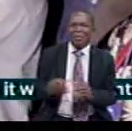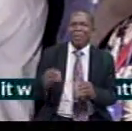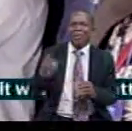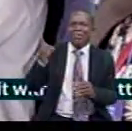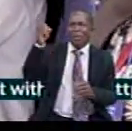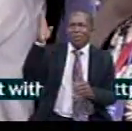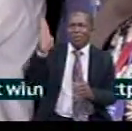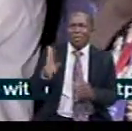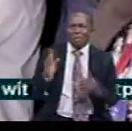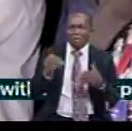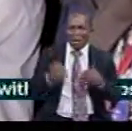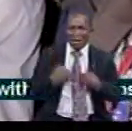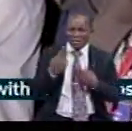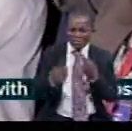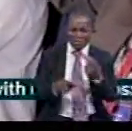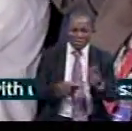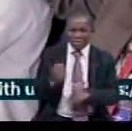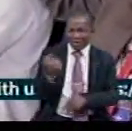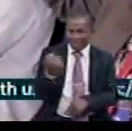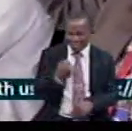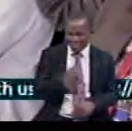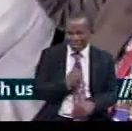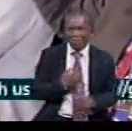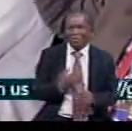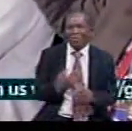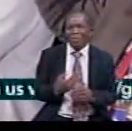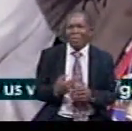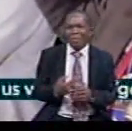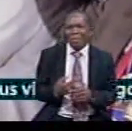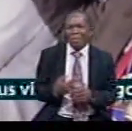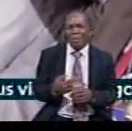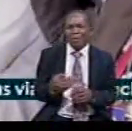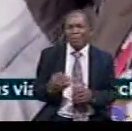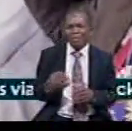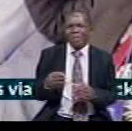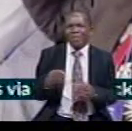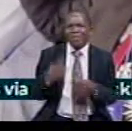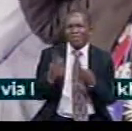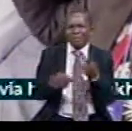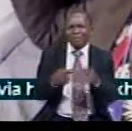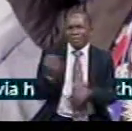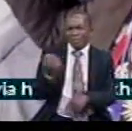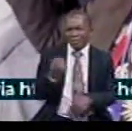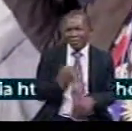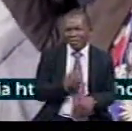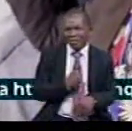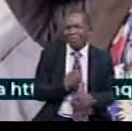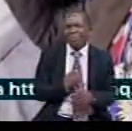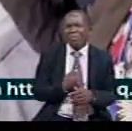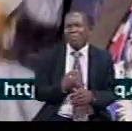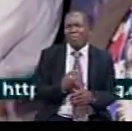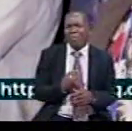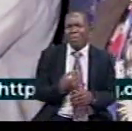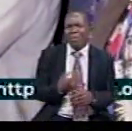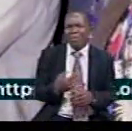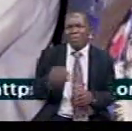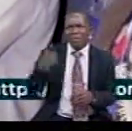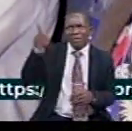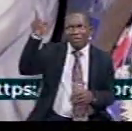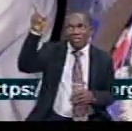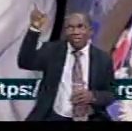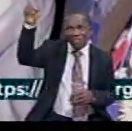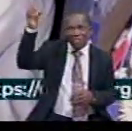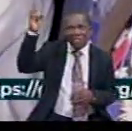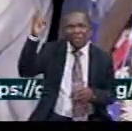visited me. Amen. He has visited me. Amen. He is a